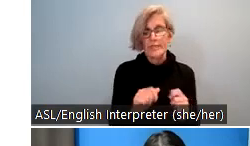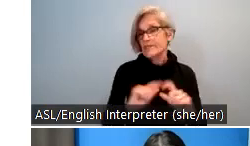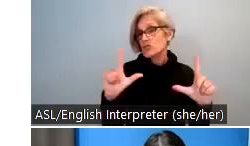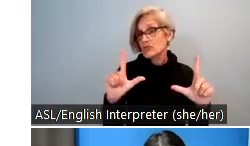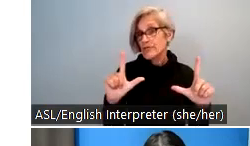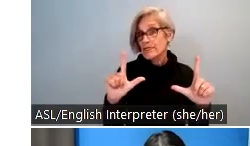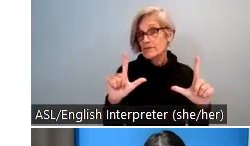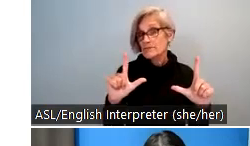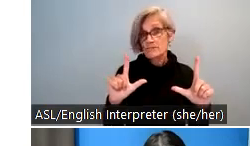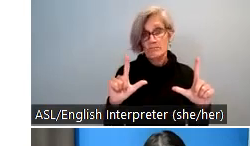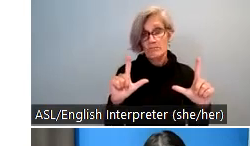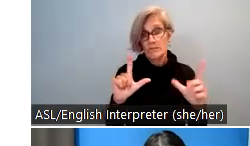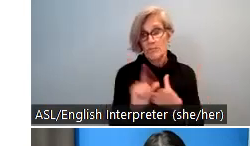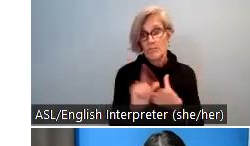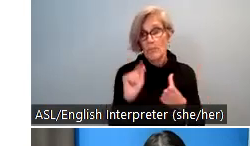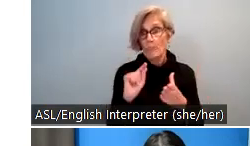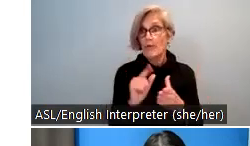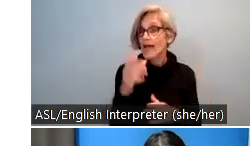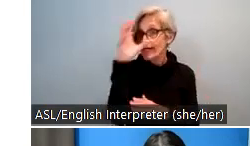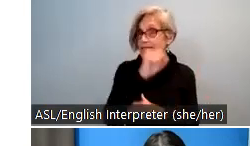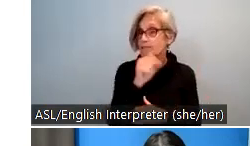estimates that you've gotten from vendors.